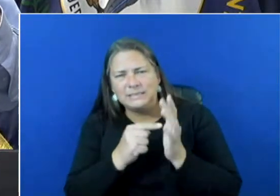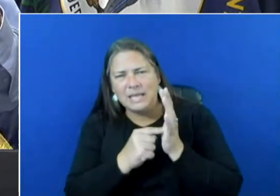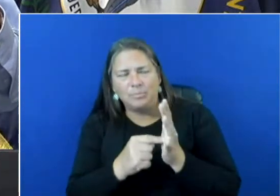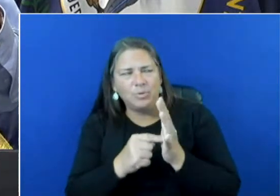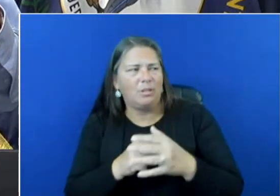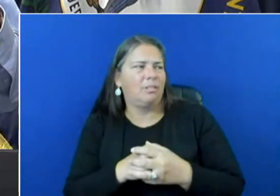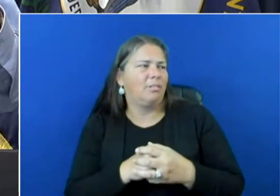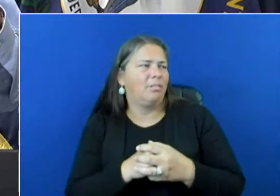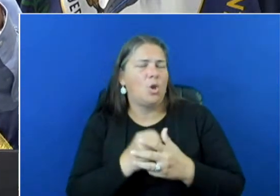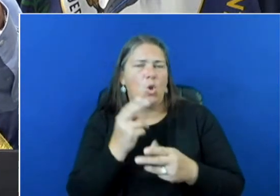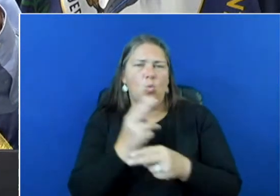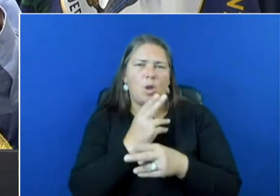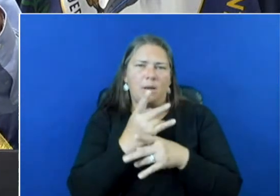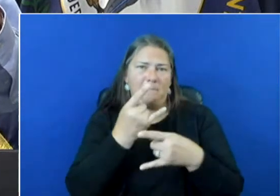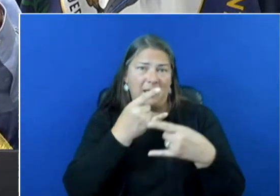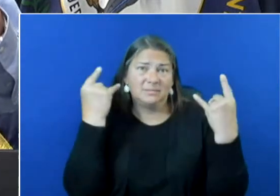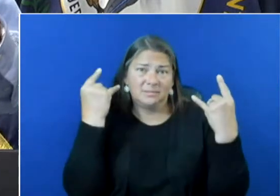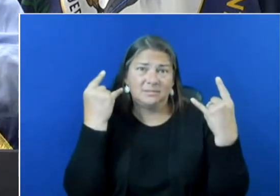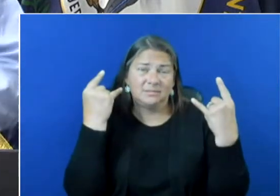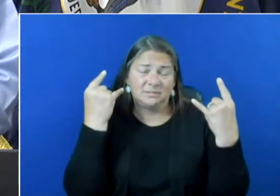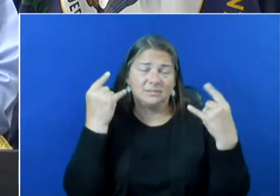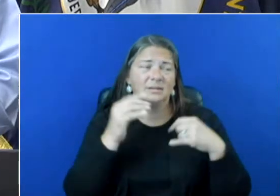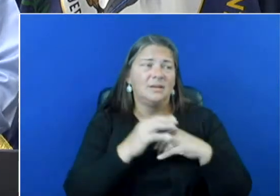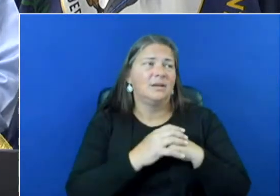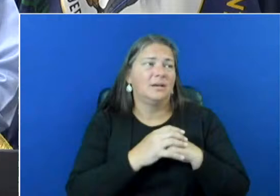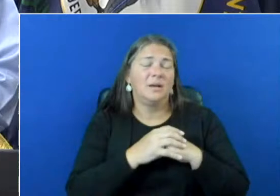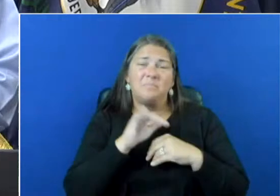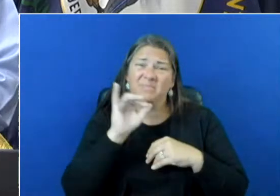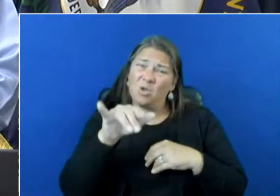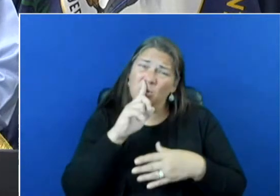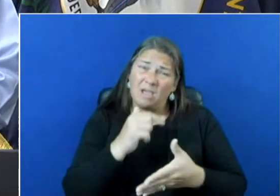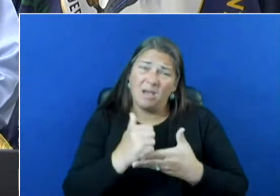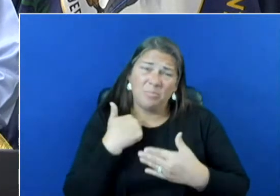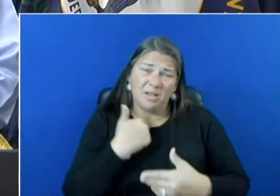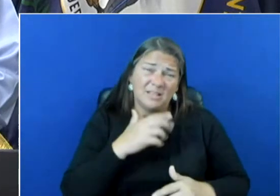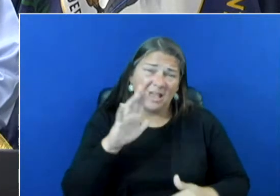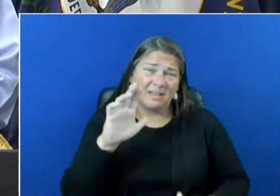for a period of time can really help us.